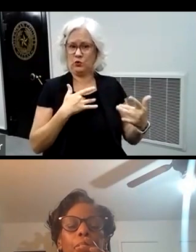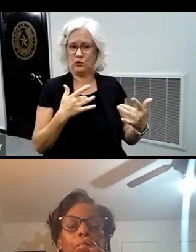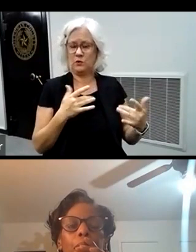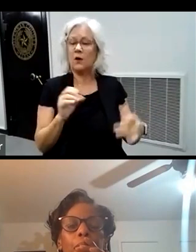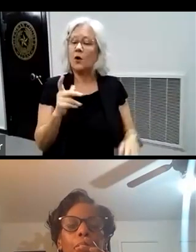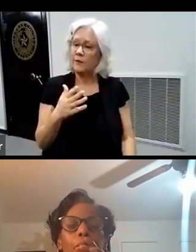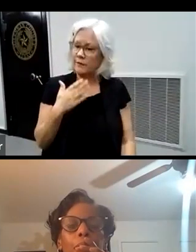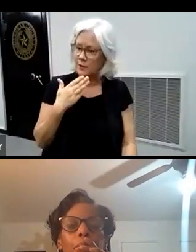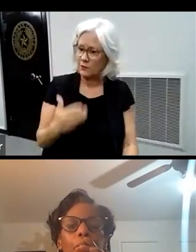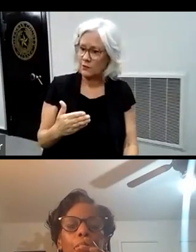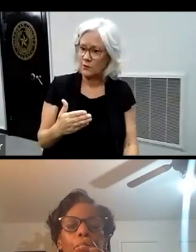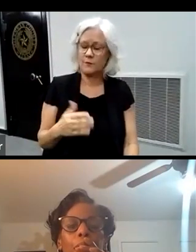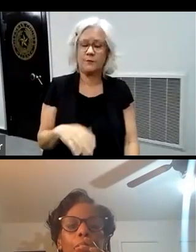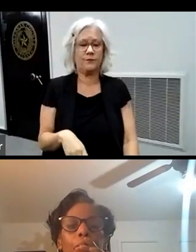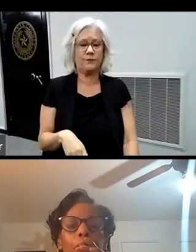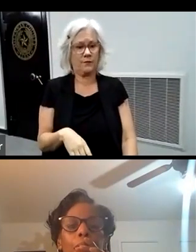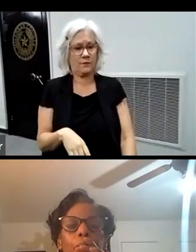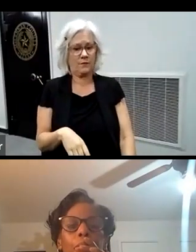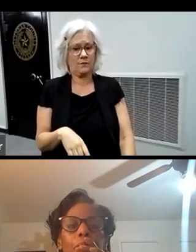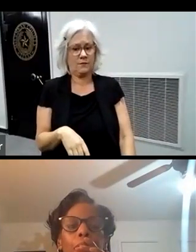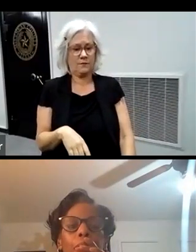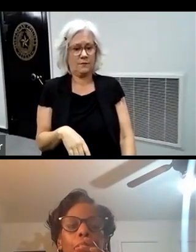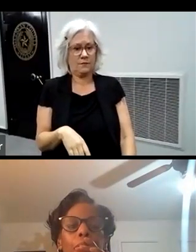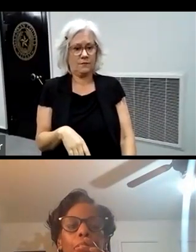You're welcome. Questions?